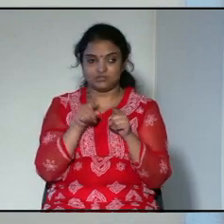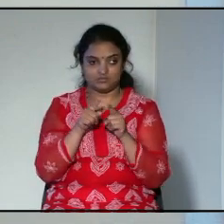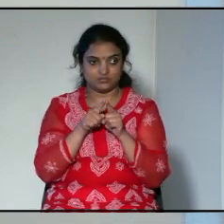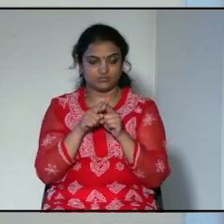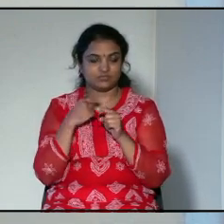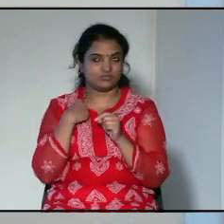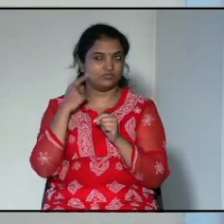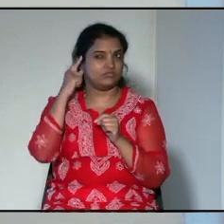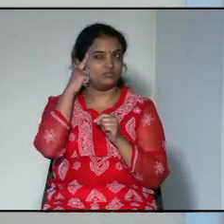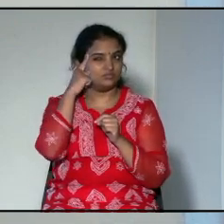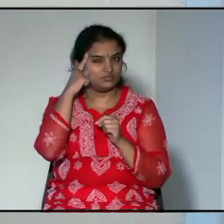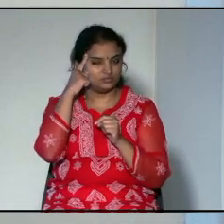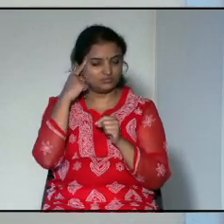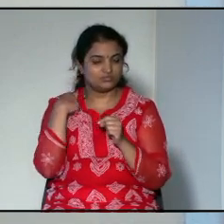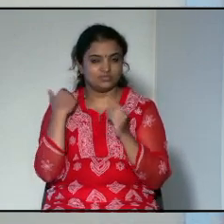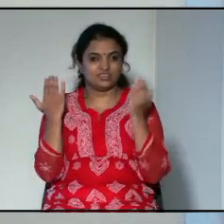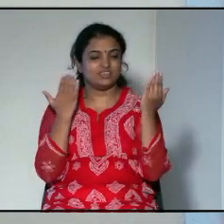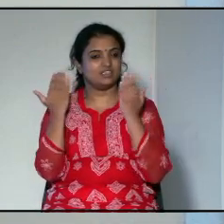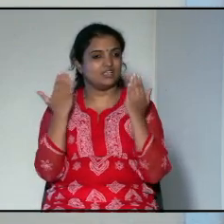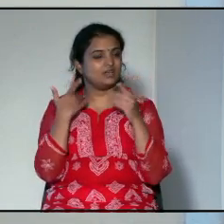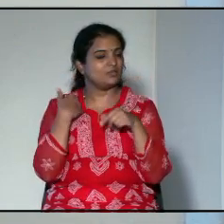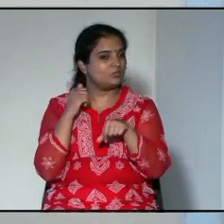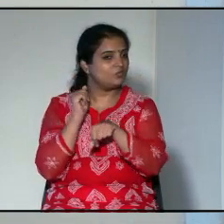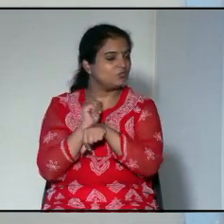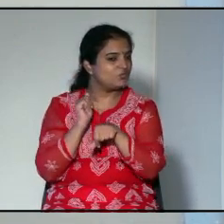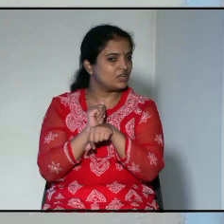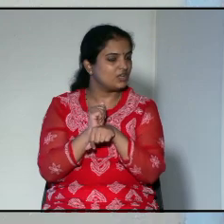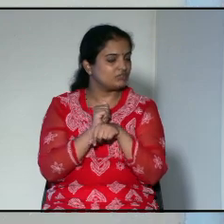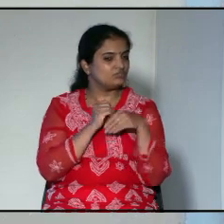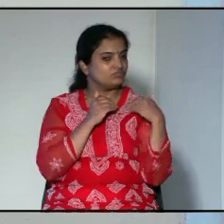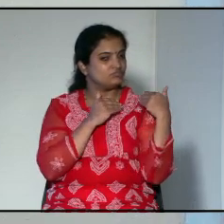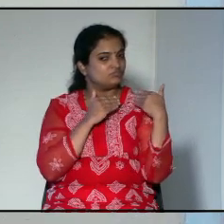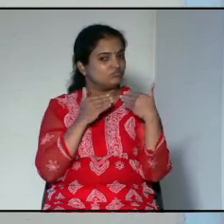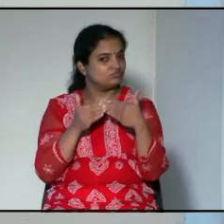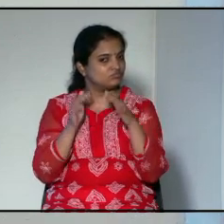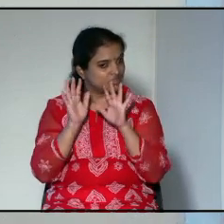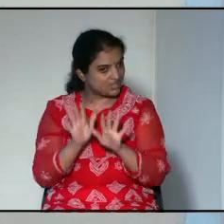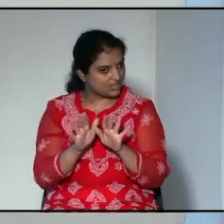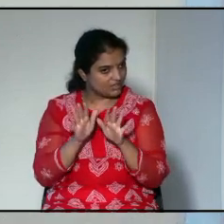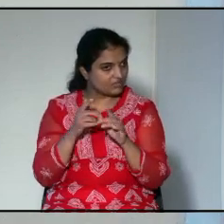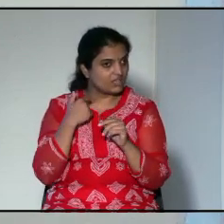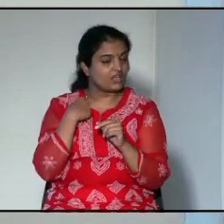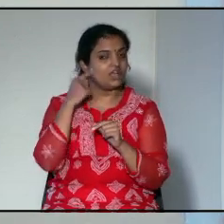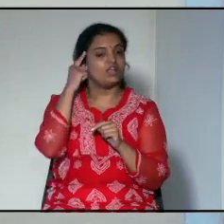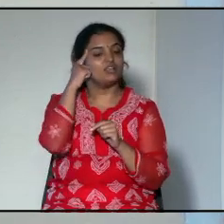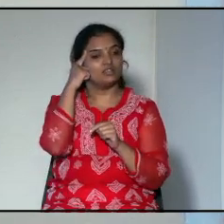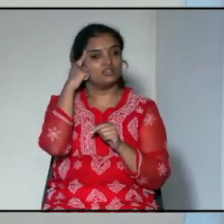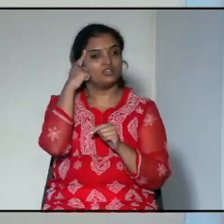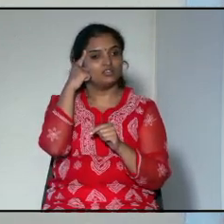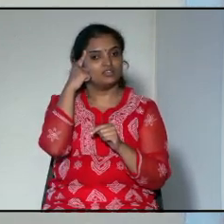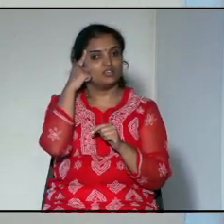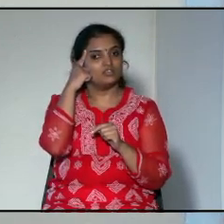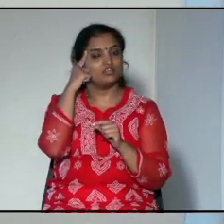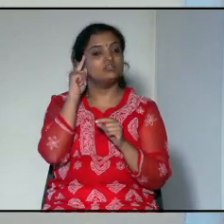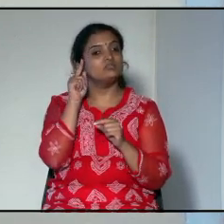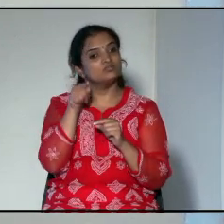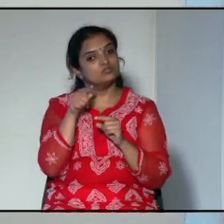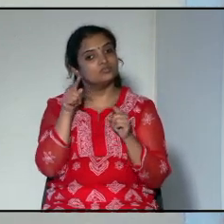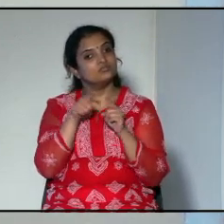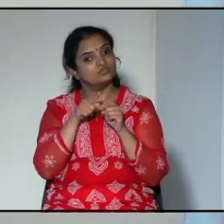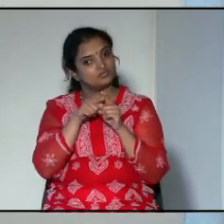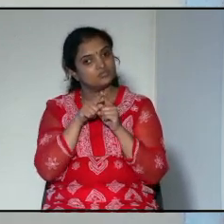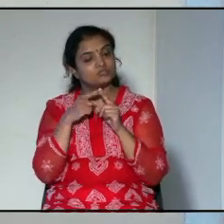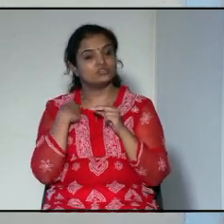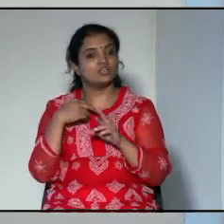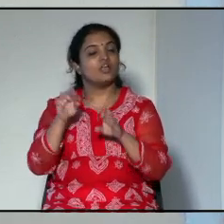think compared to other work that have so far been done on Meera Mukherjee, I think it is these which will, I